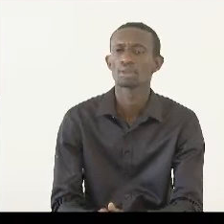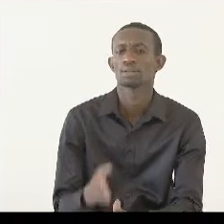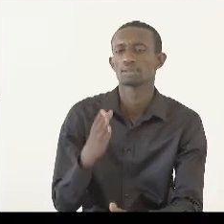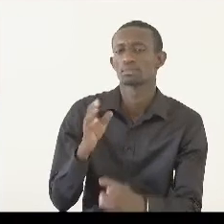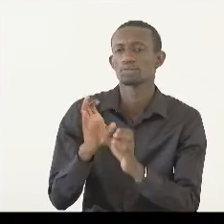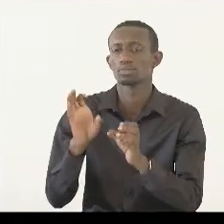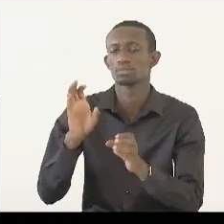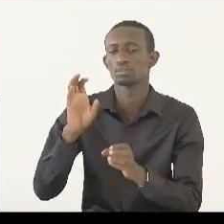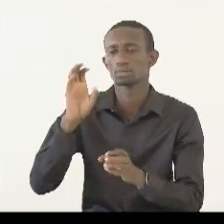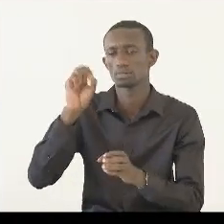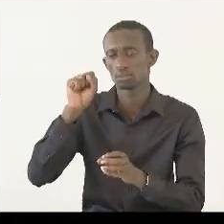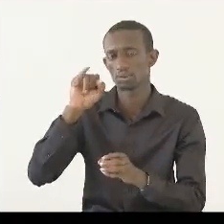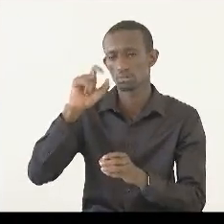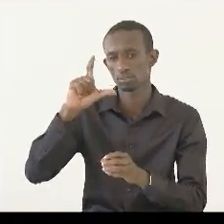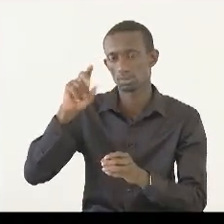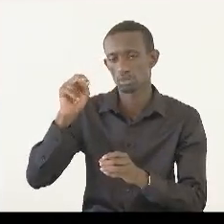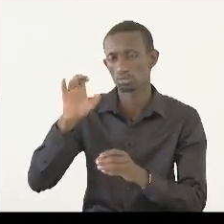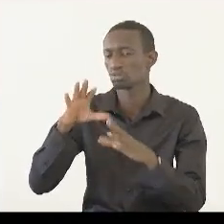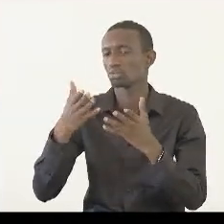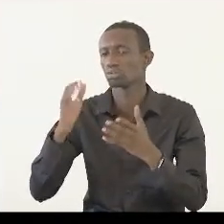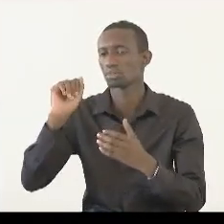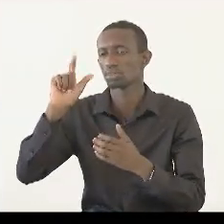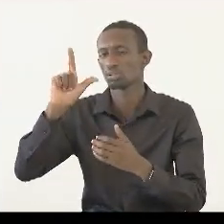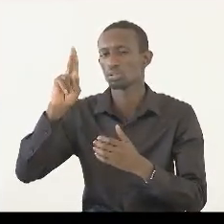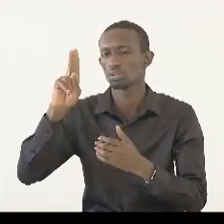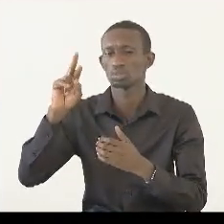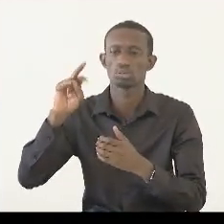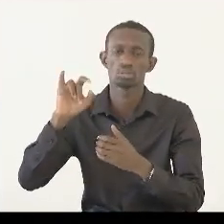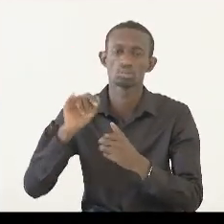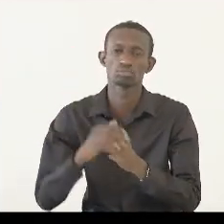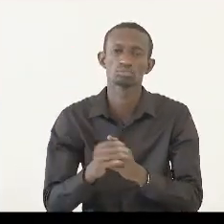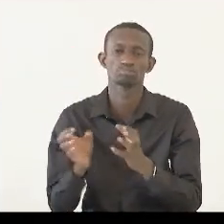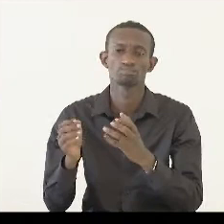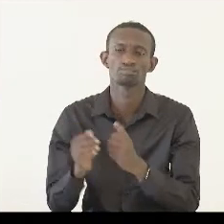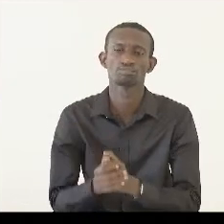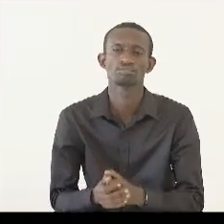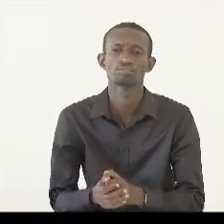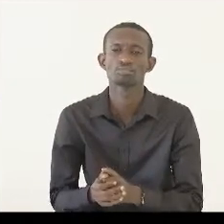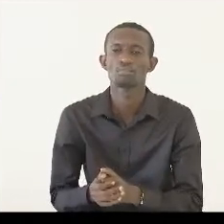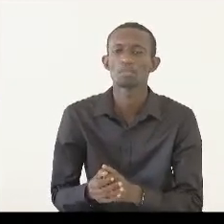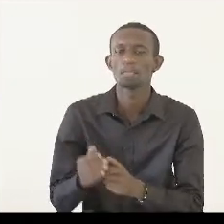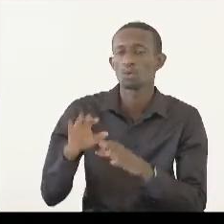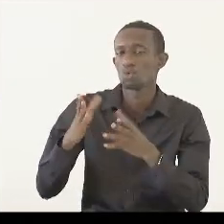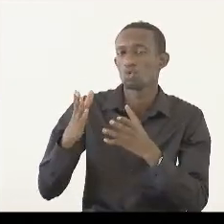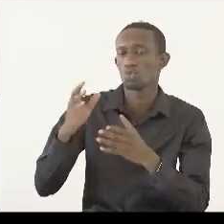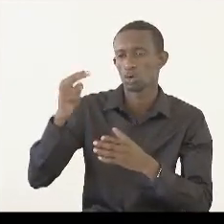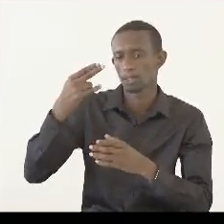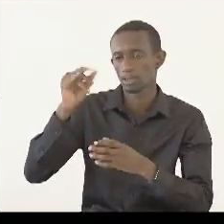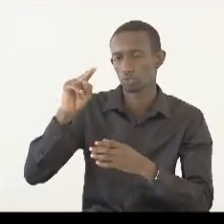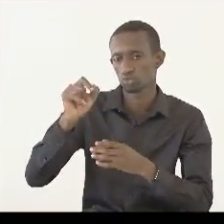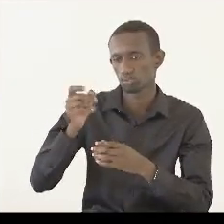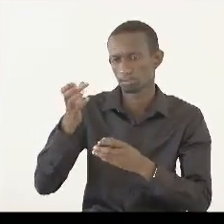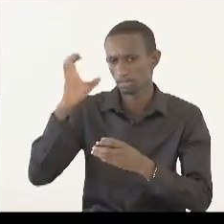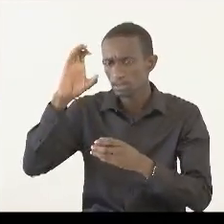or alkylation. So it is not something that is new. Or the hydrolysis of trichloromethyl